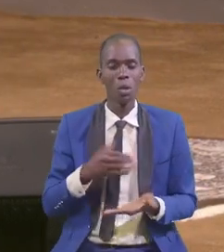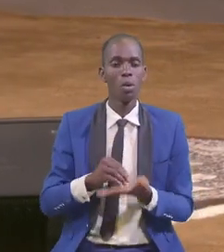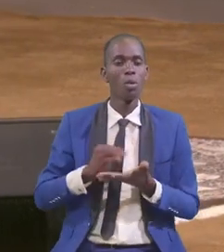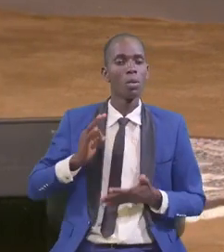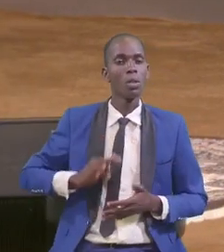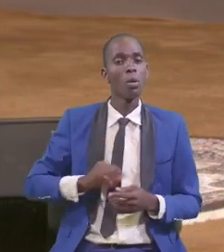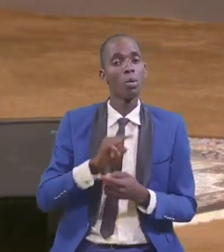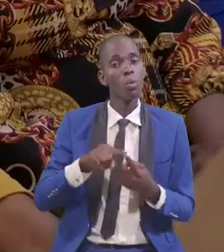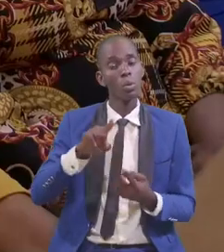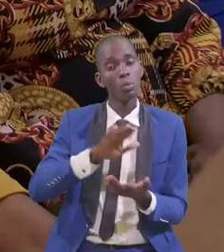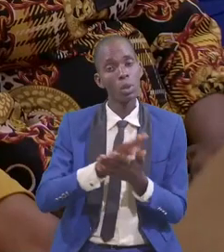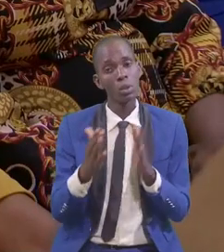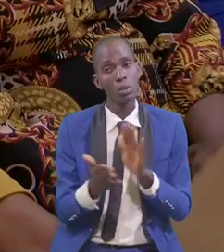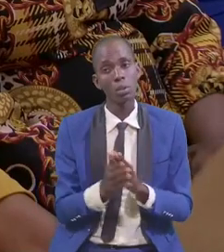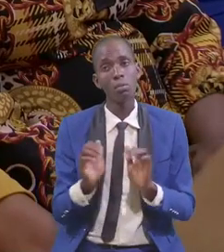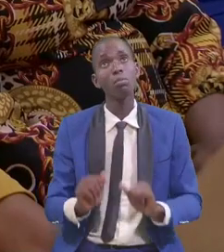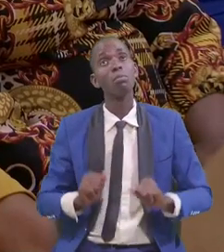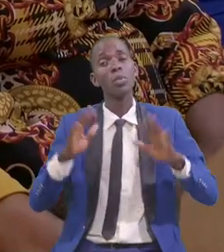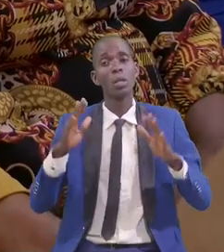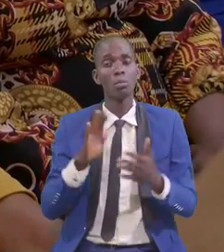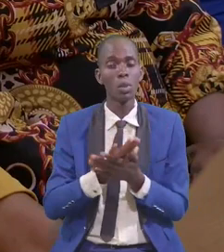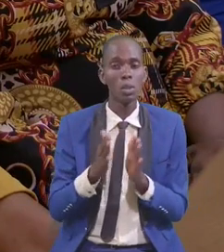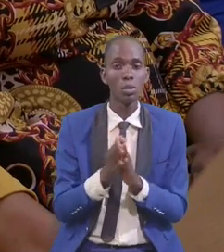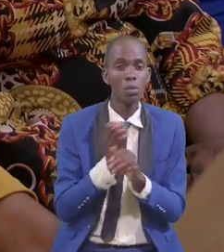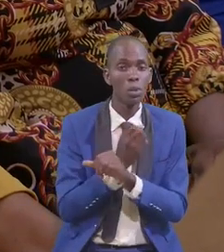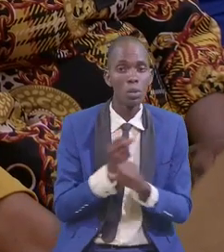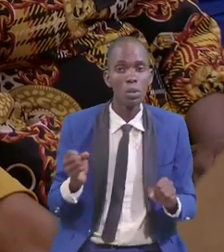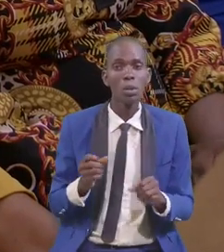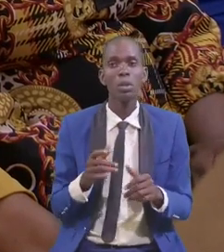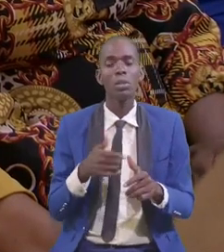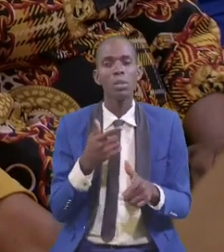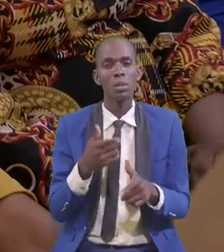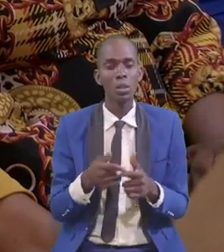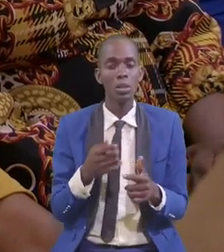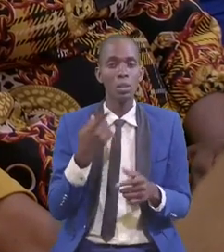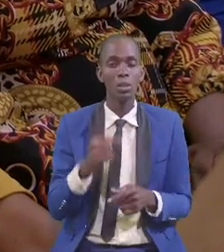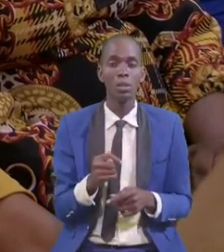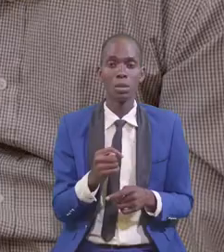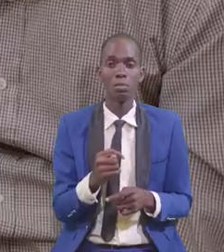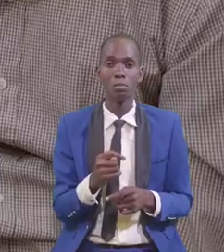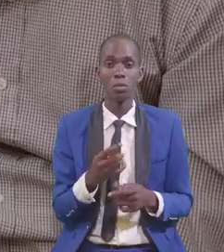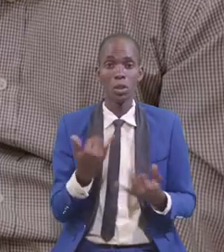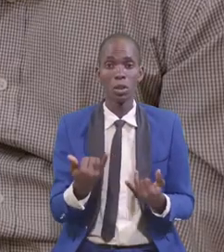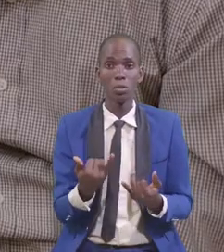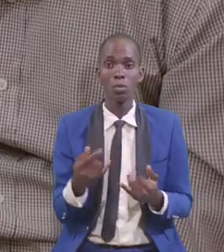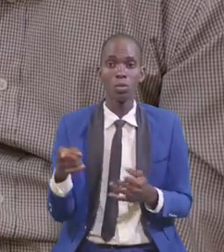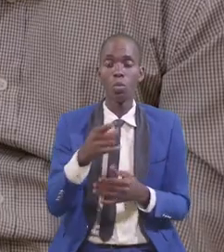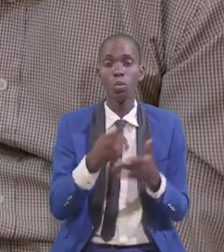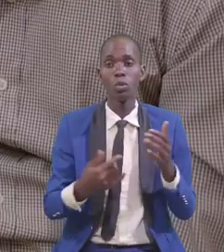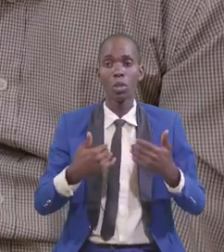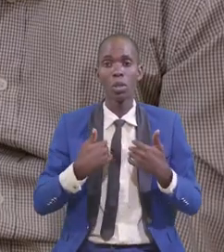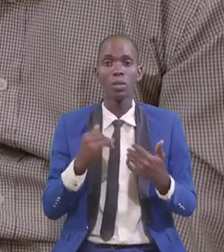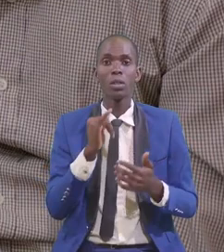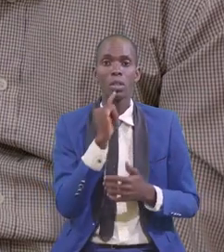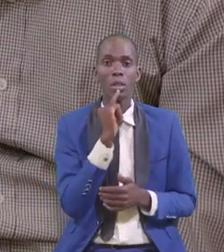the consecration we have, and that's why we don't fall into temptations, we now regard them as